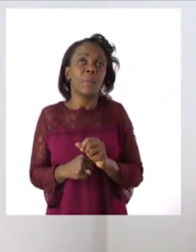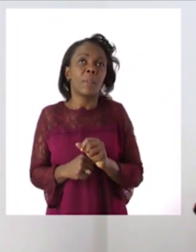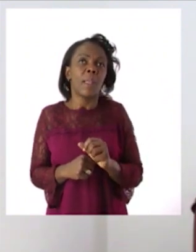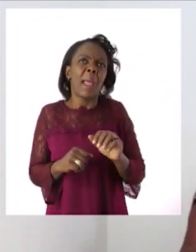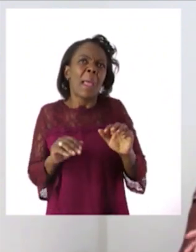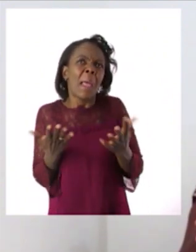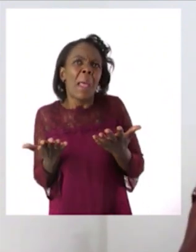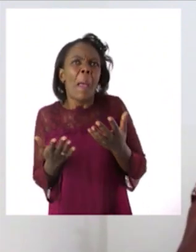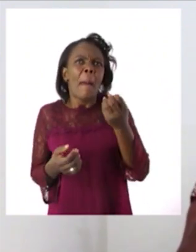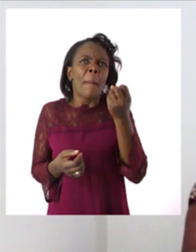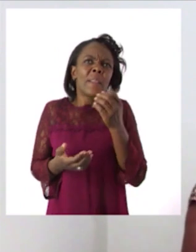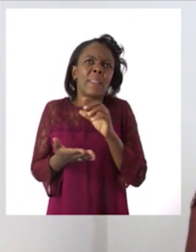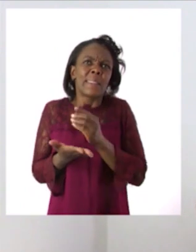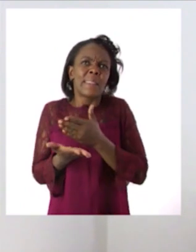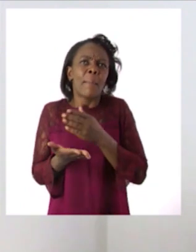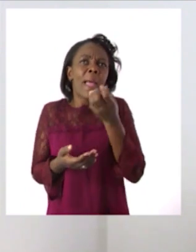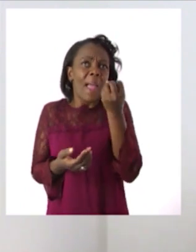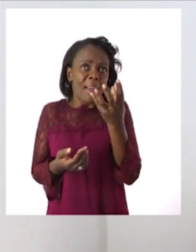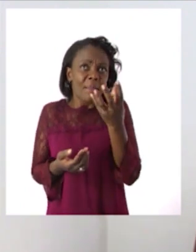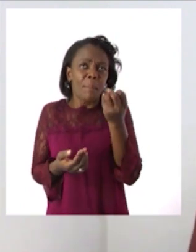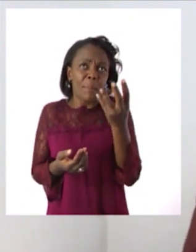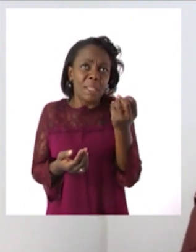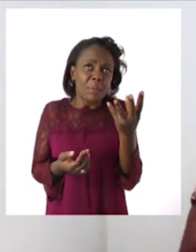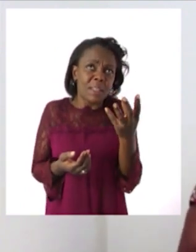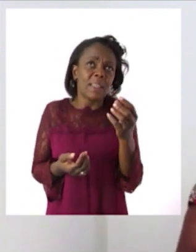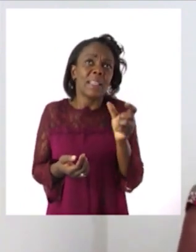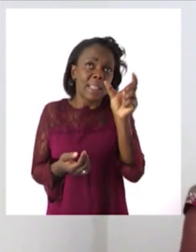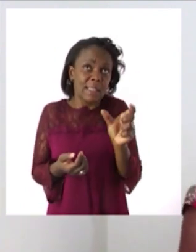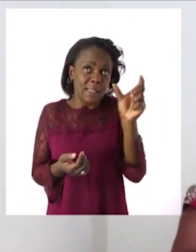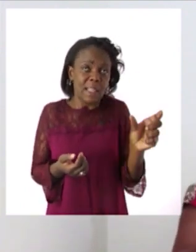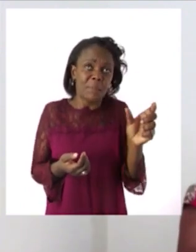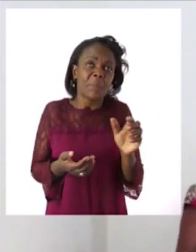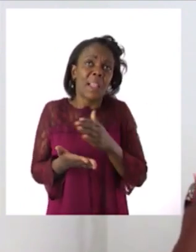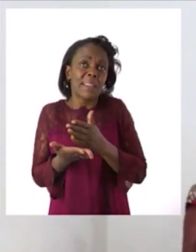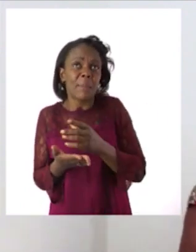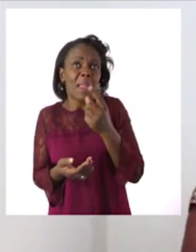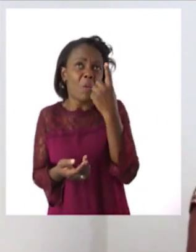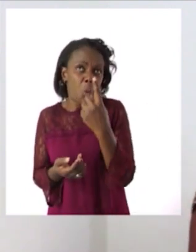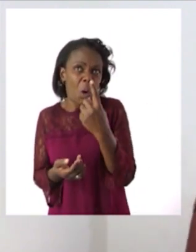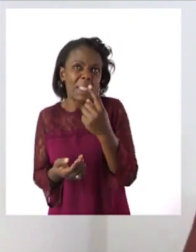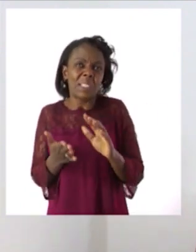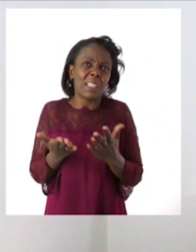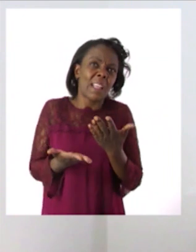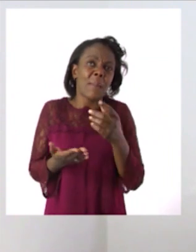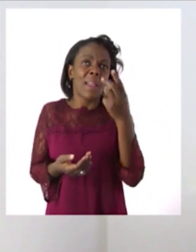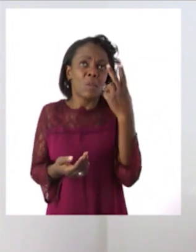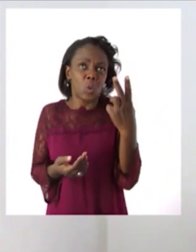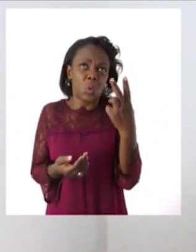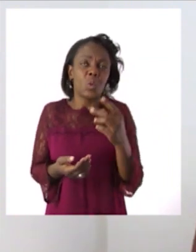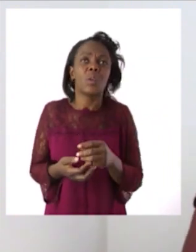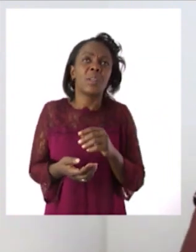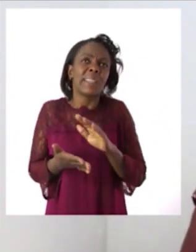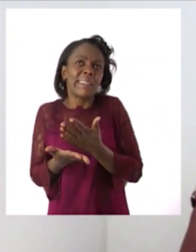but they have got different number of syllables. Some words have got 1, some 2, some 3. Today we are going to learn how do